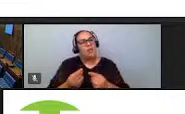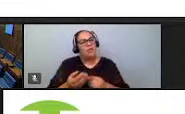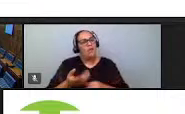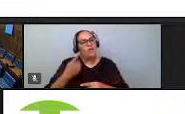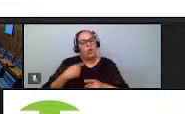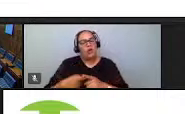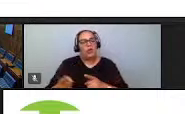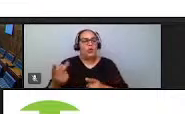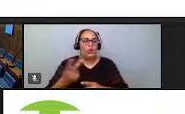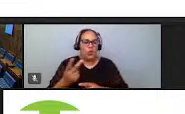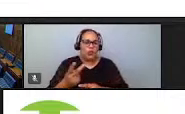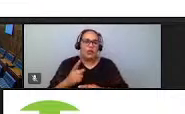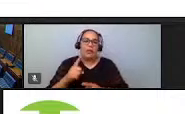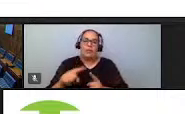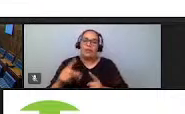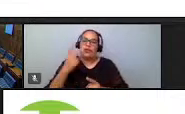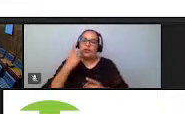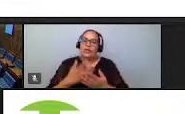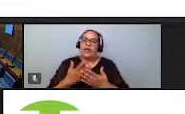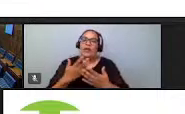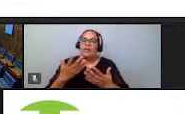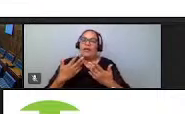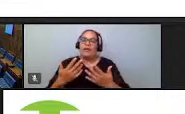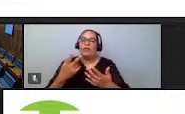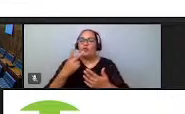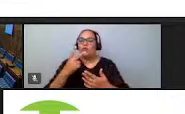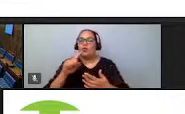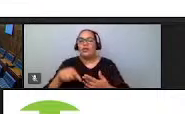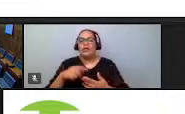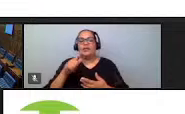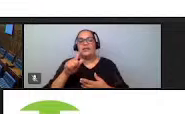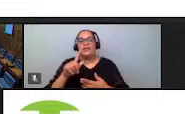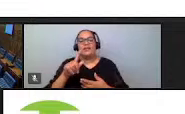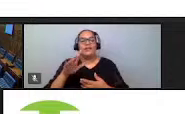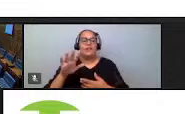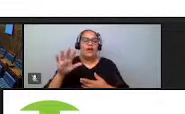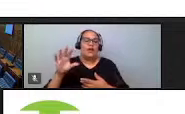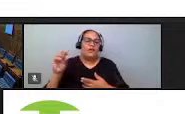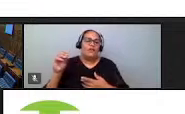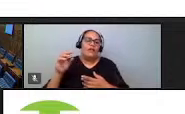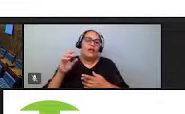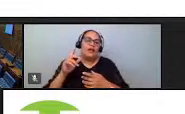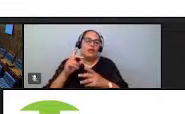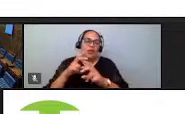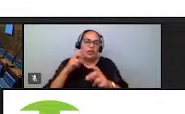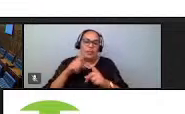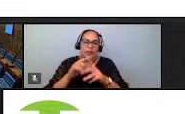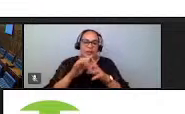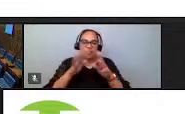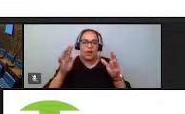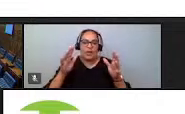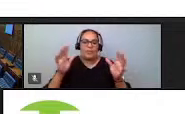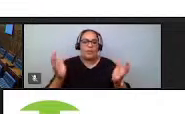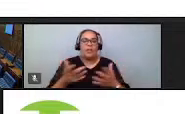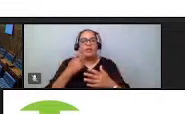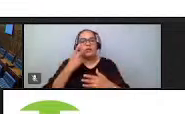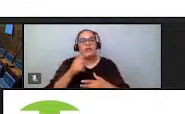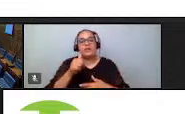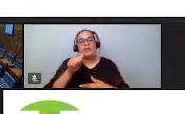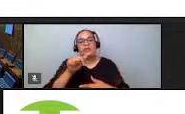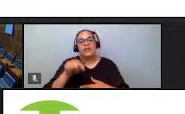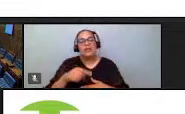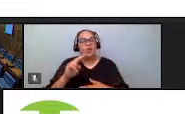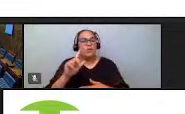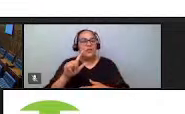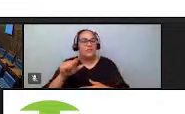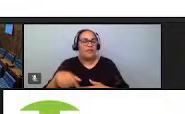past week as well you can see they handled 2571 containers the brake bark and you can see that we're looking at 6,000 nearly